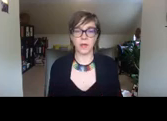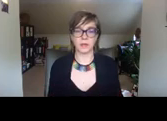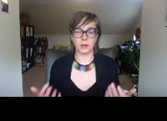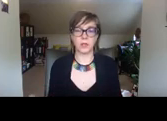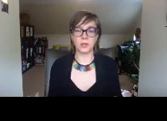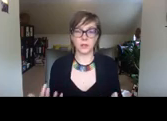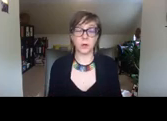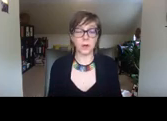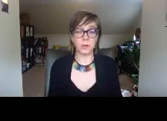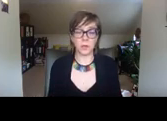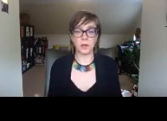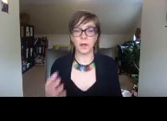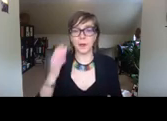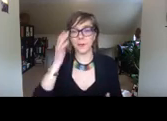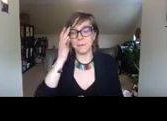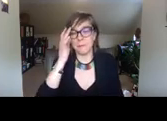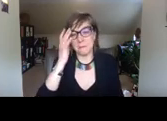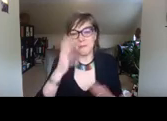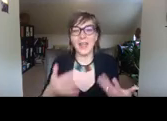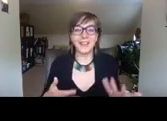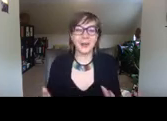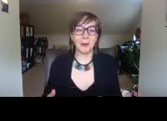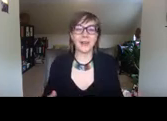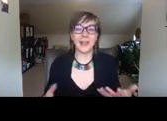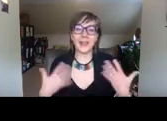xenophobia, has increased incredibly. And